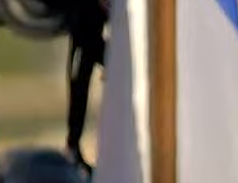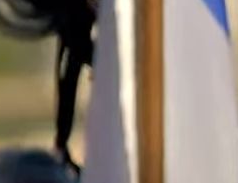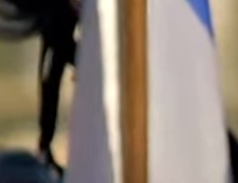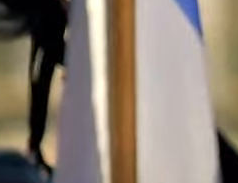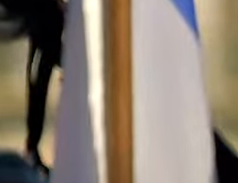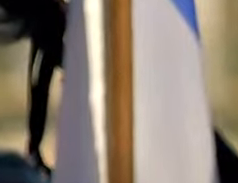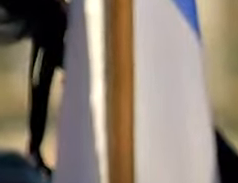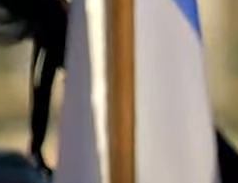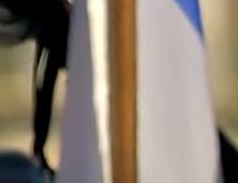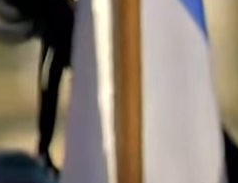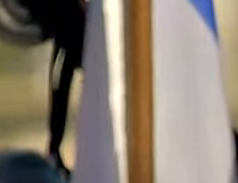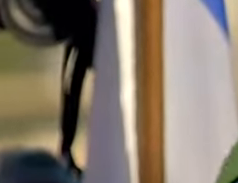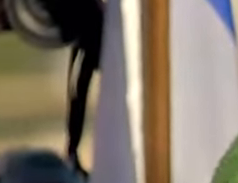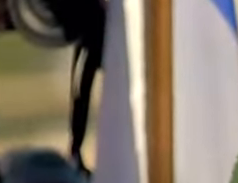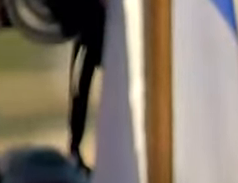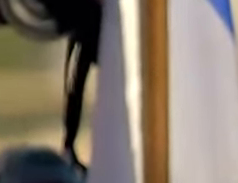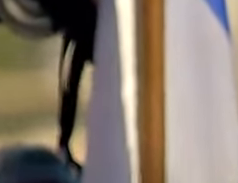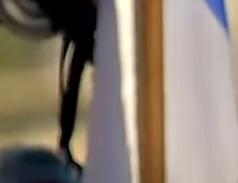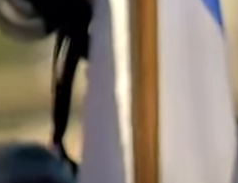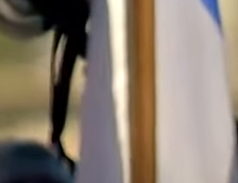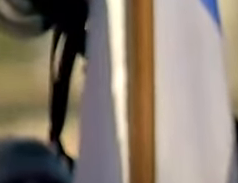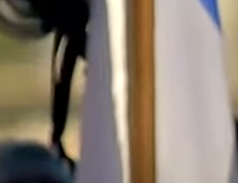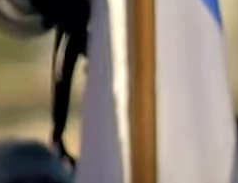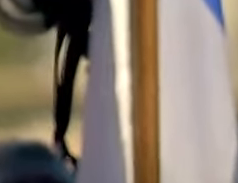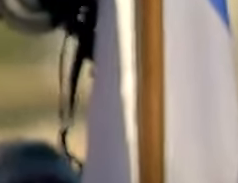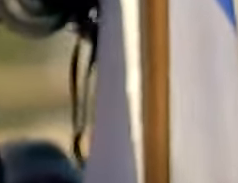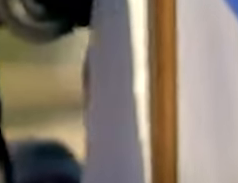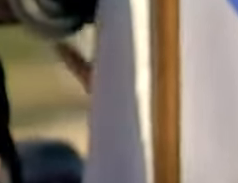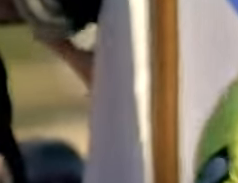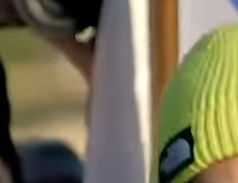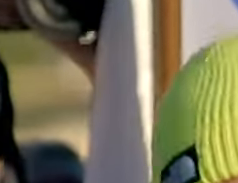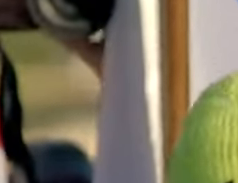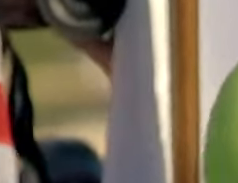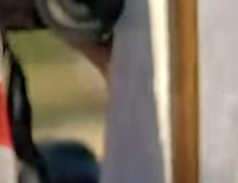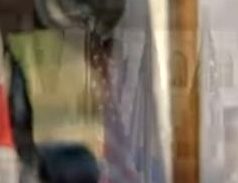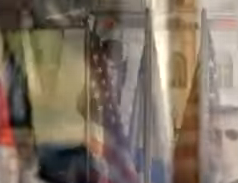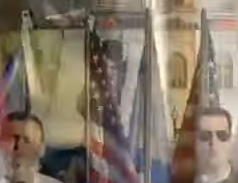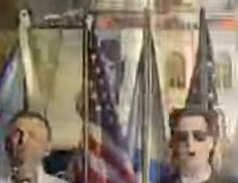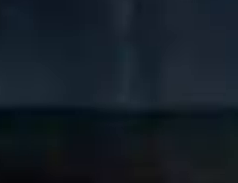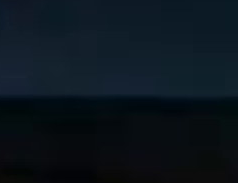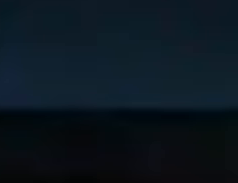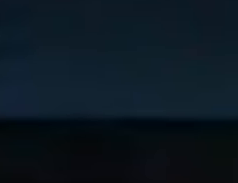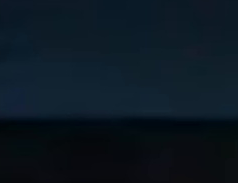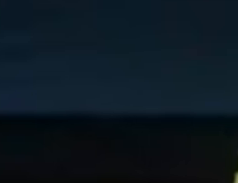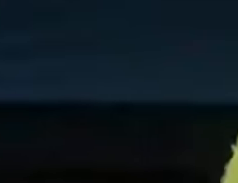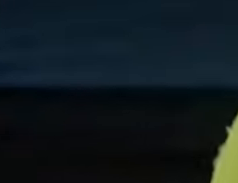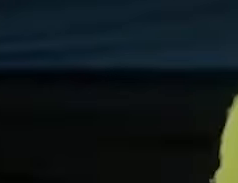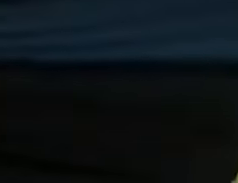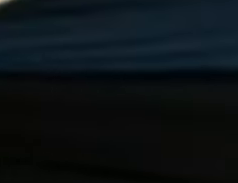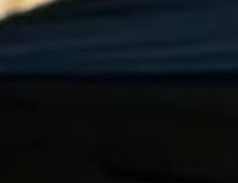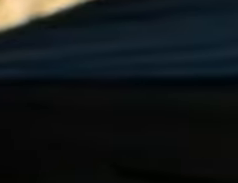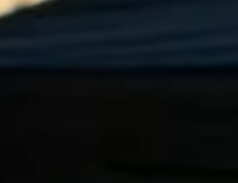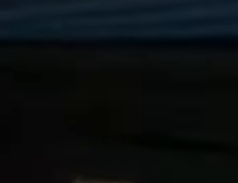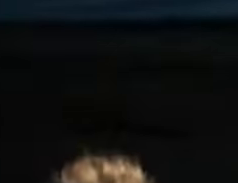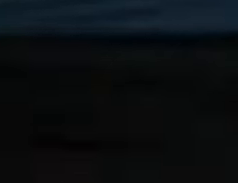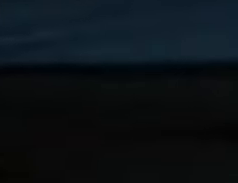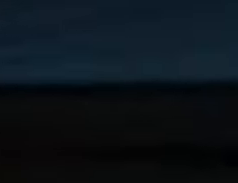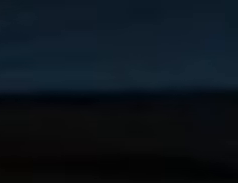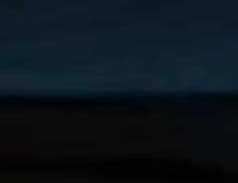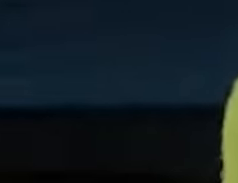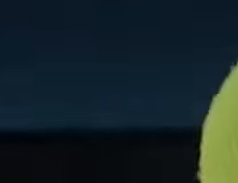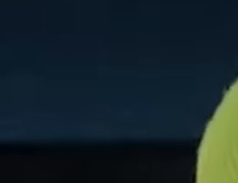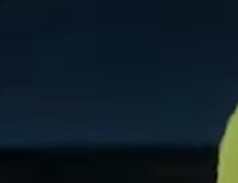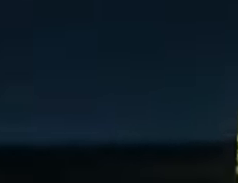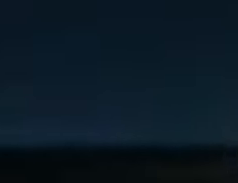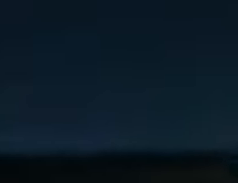Soul and I need and see blood drenched pavement. Keep on moving though the water's raging.